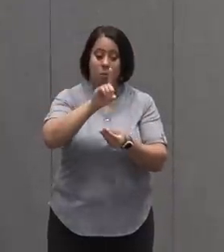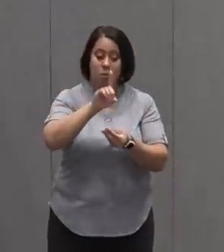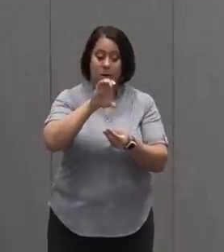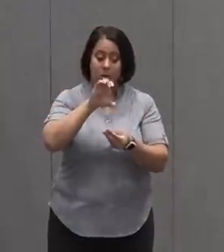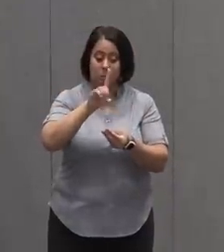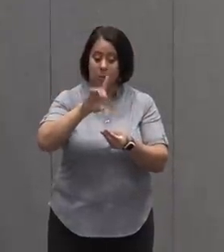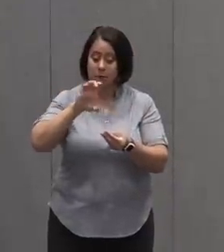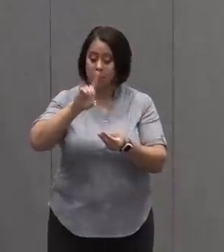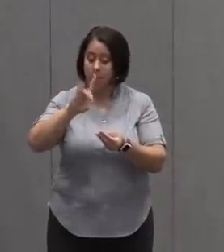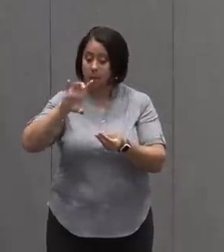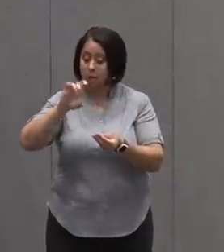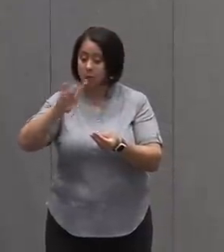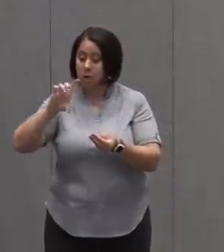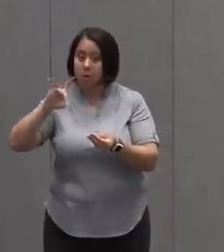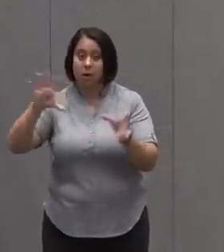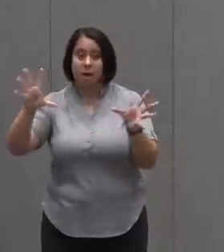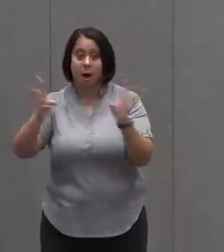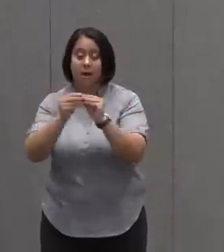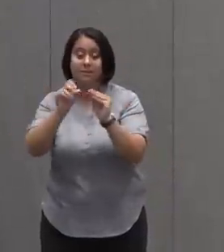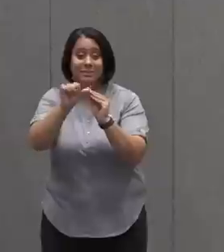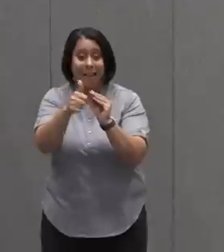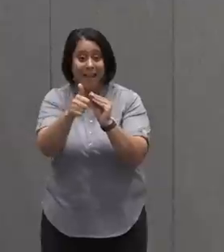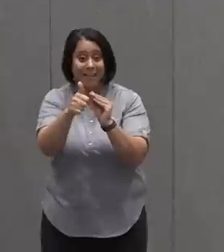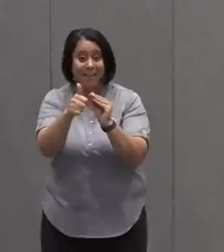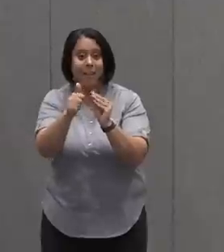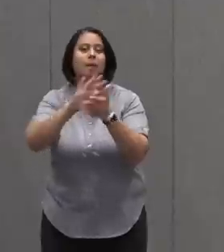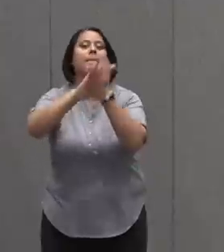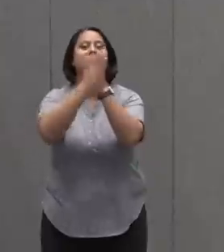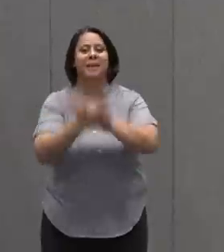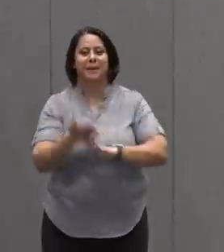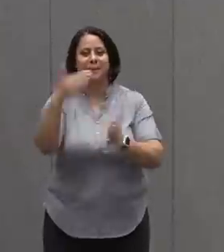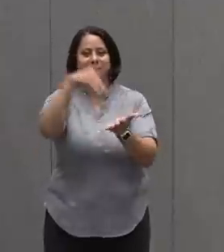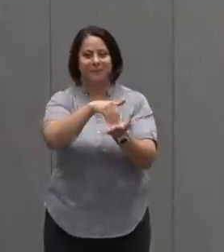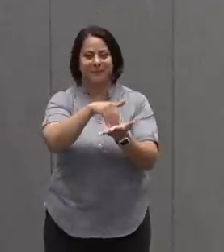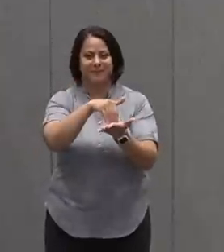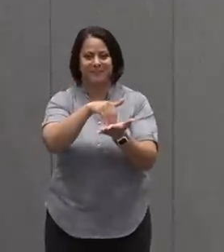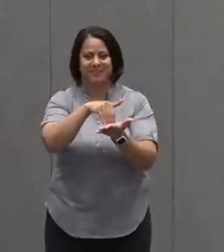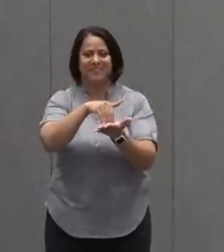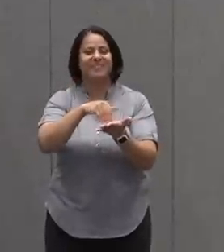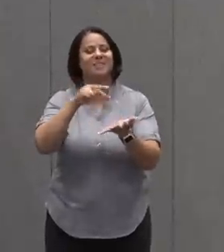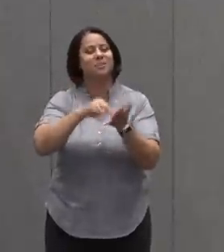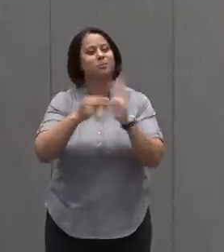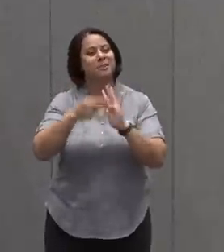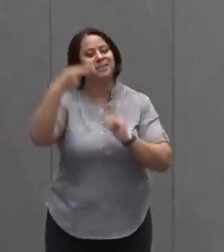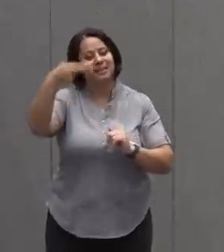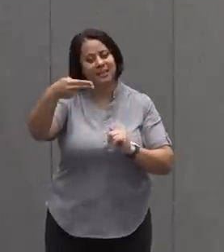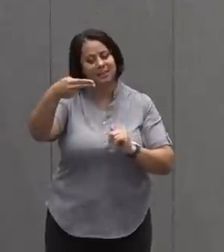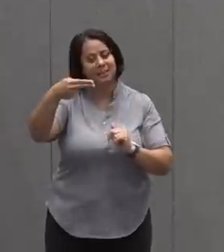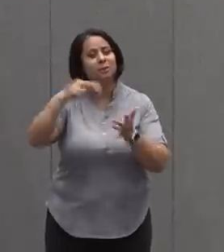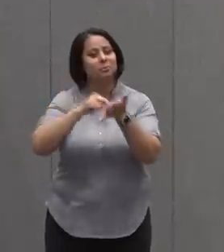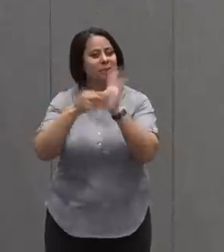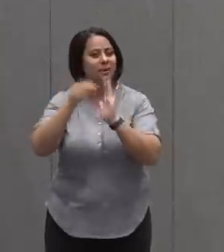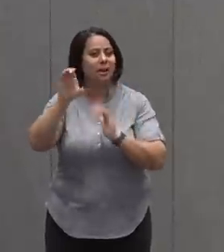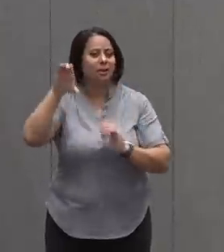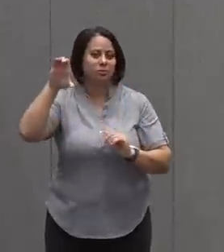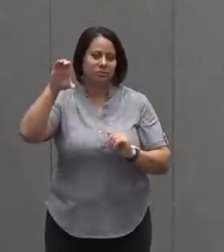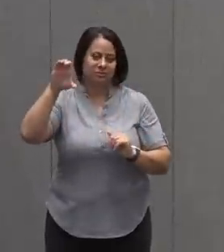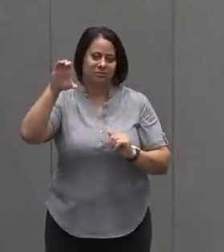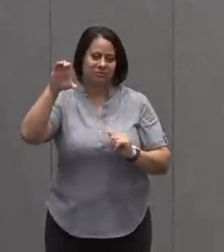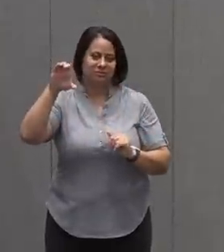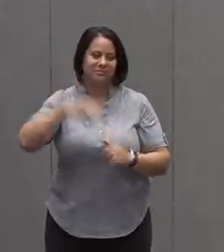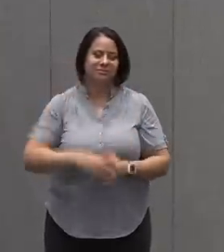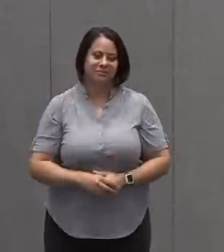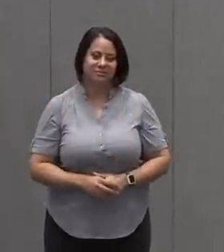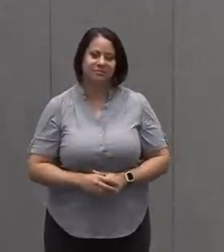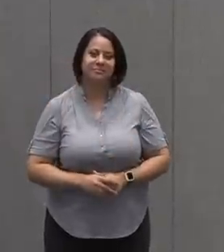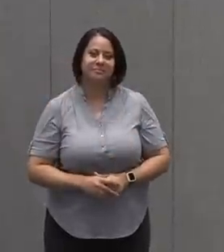that number must be our hundreds place. That's what we're going to put our hundreds digit in there. Well, as we're moving